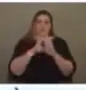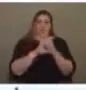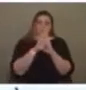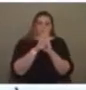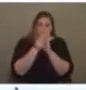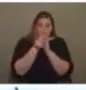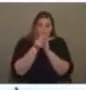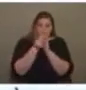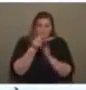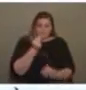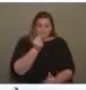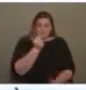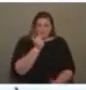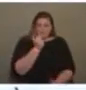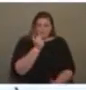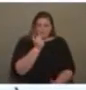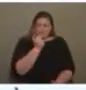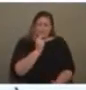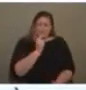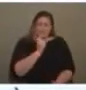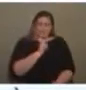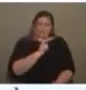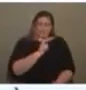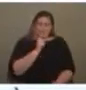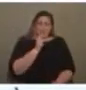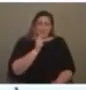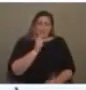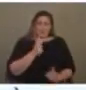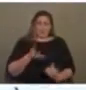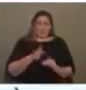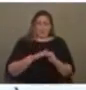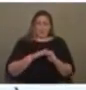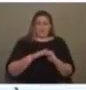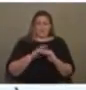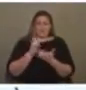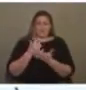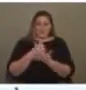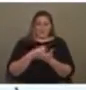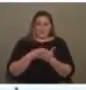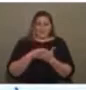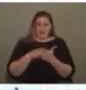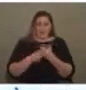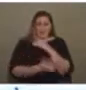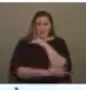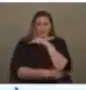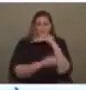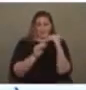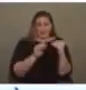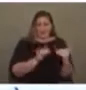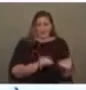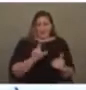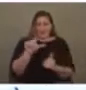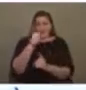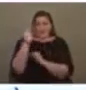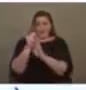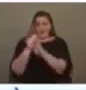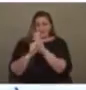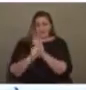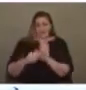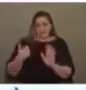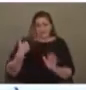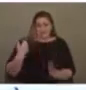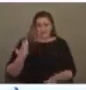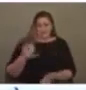get is not going to be the kind of job growth that's going to lift Puerto Rico's income up and poverty down to the level that those other states have it. And